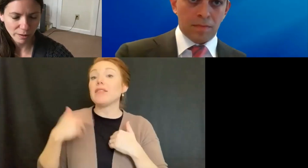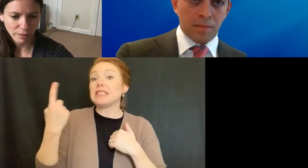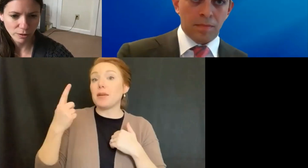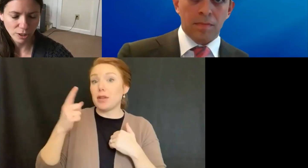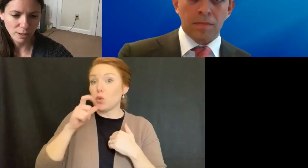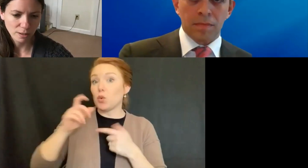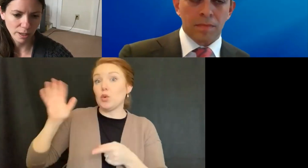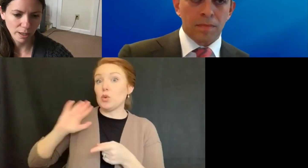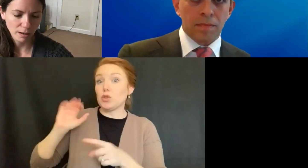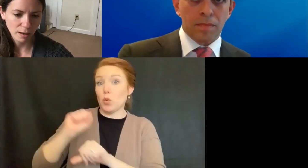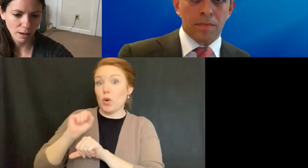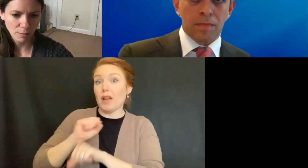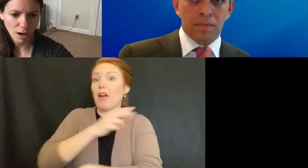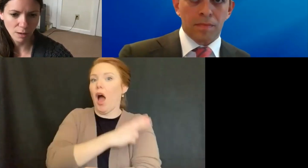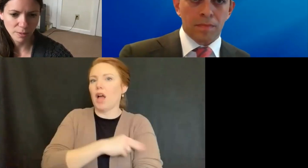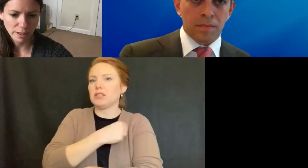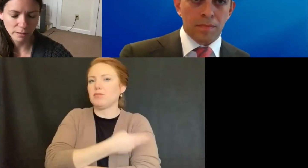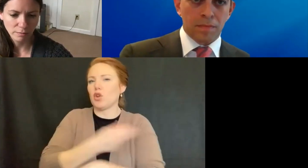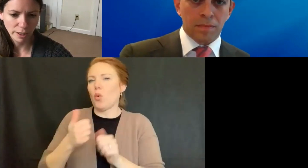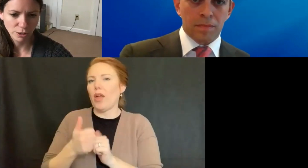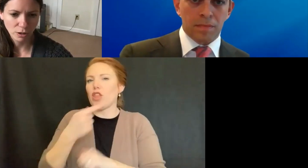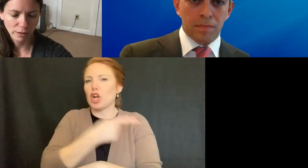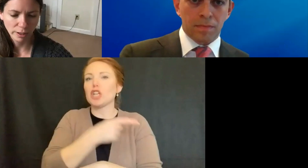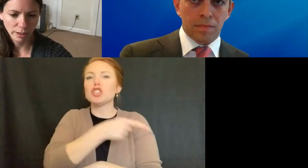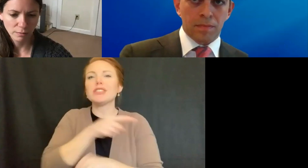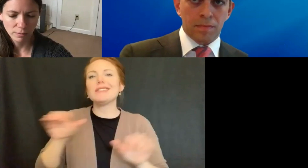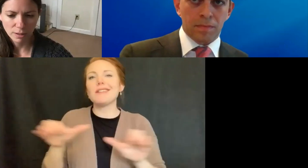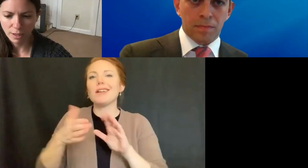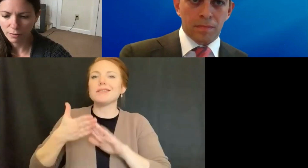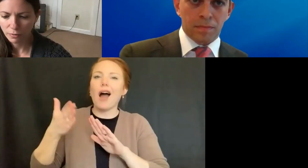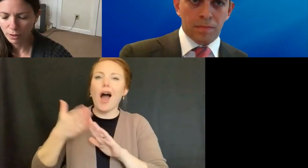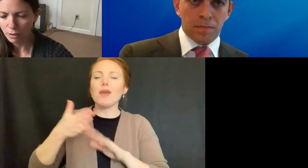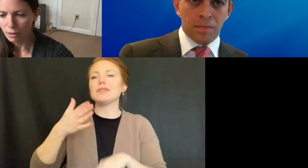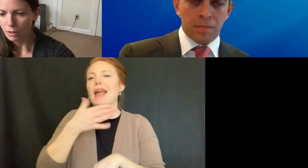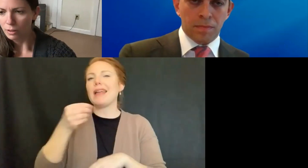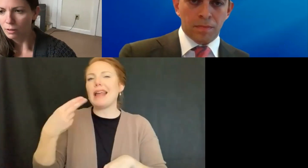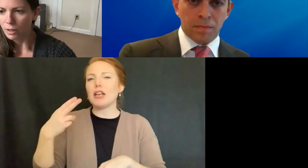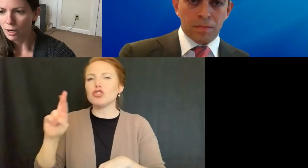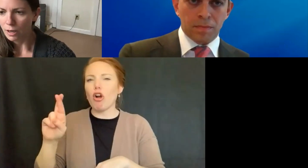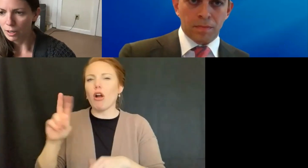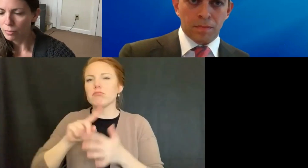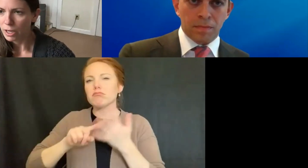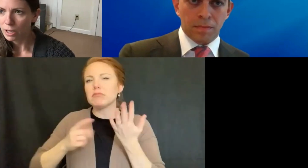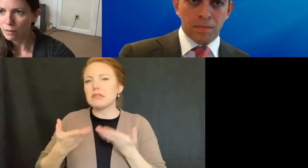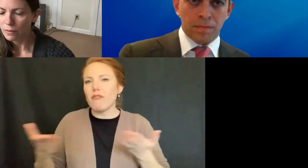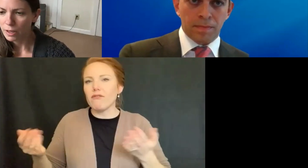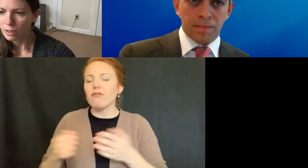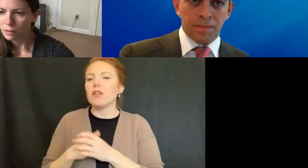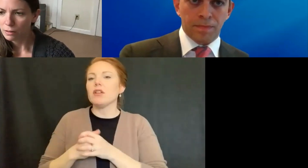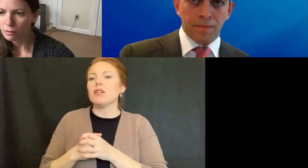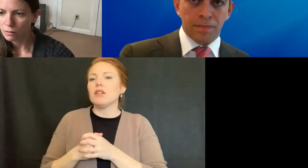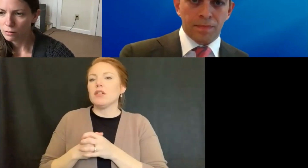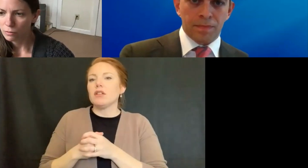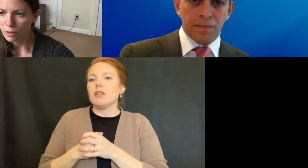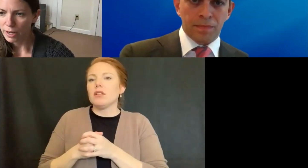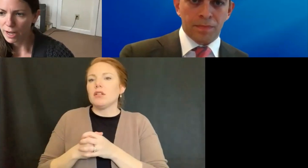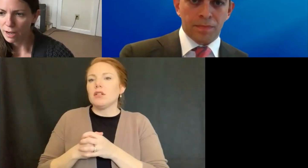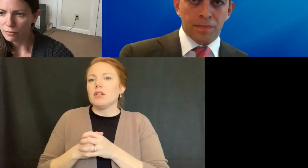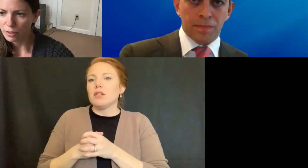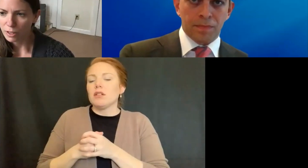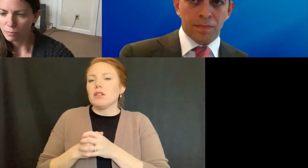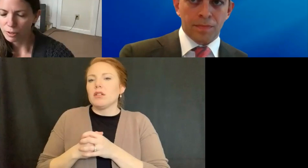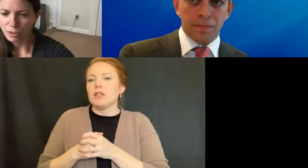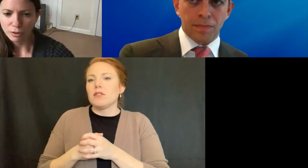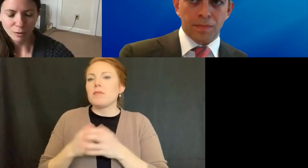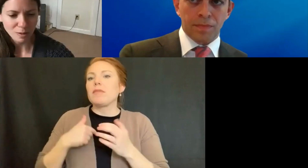hospital with. She does ops and HR related stuff. And then I